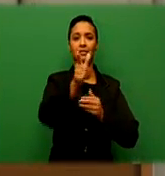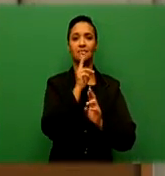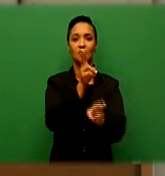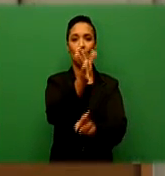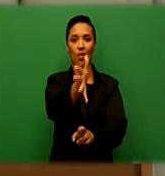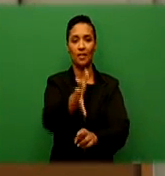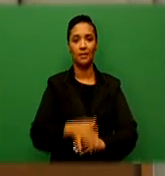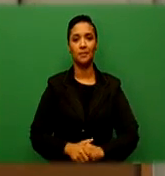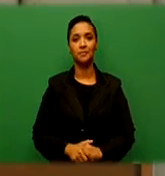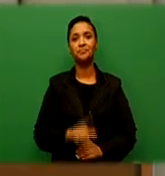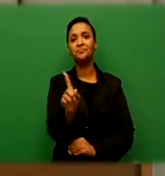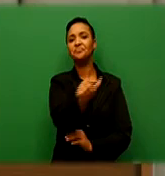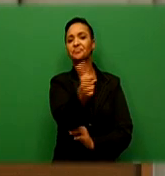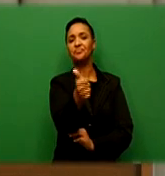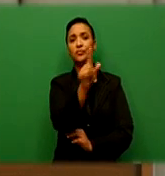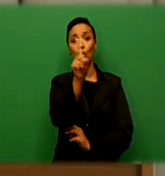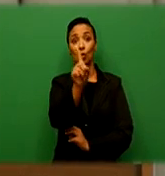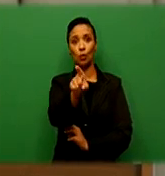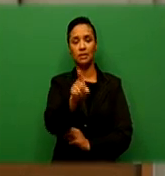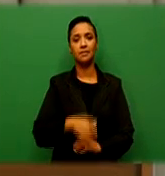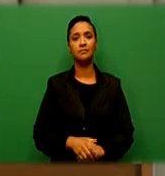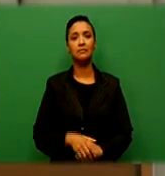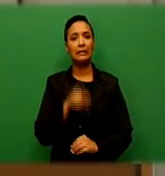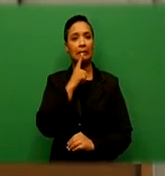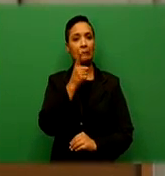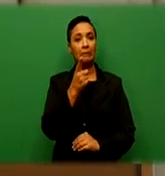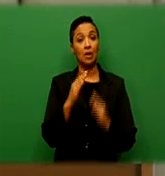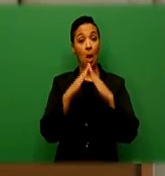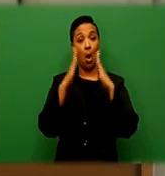core inflation and its impact on poor households.